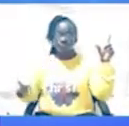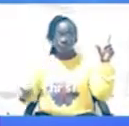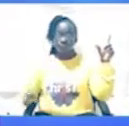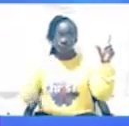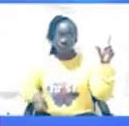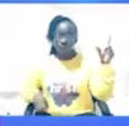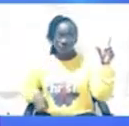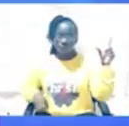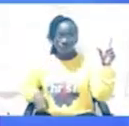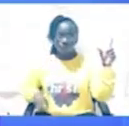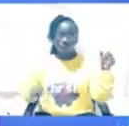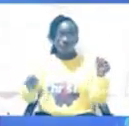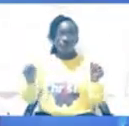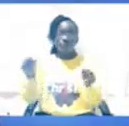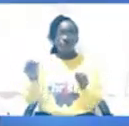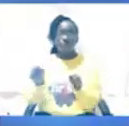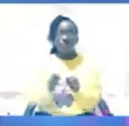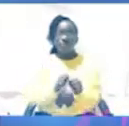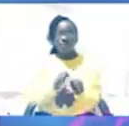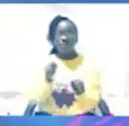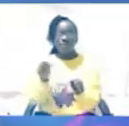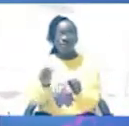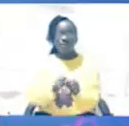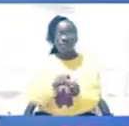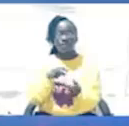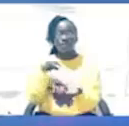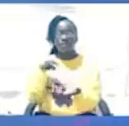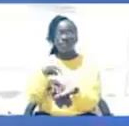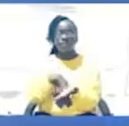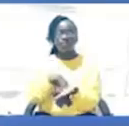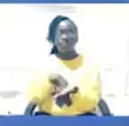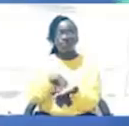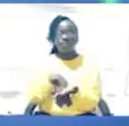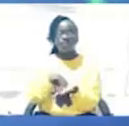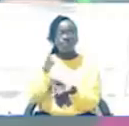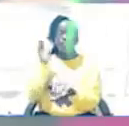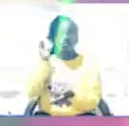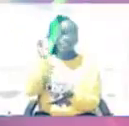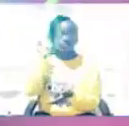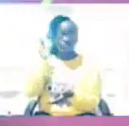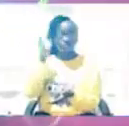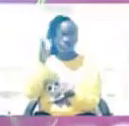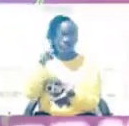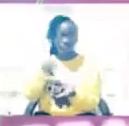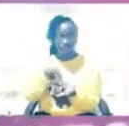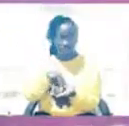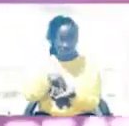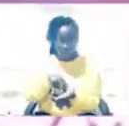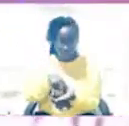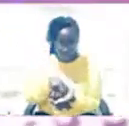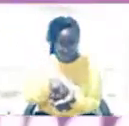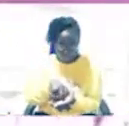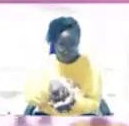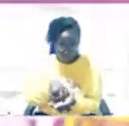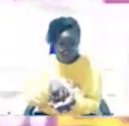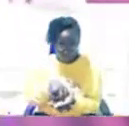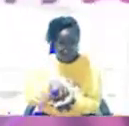Lift up your two hands if you can. Every knee